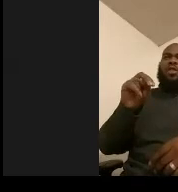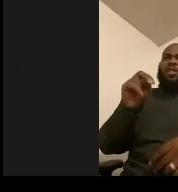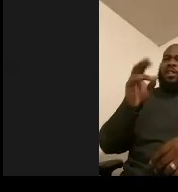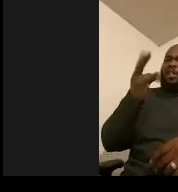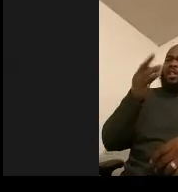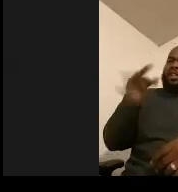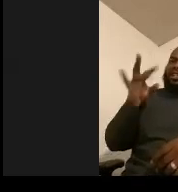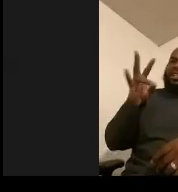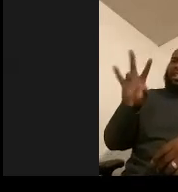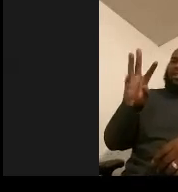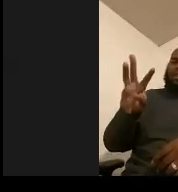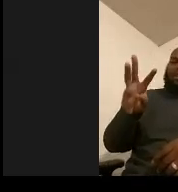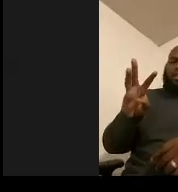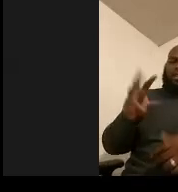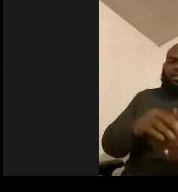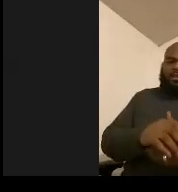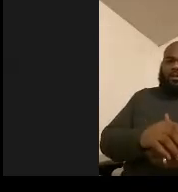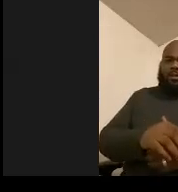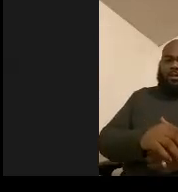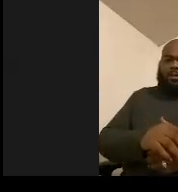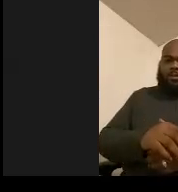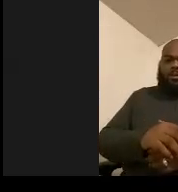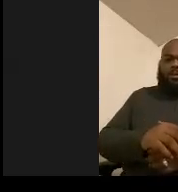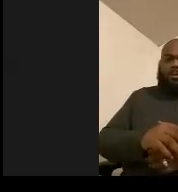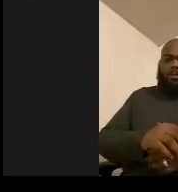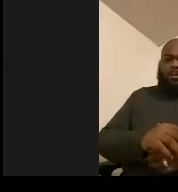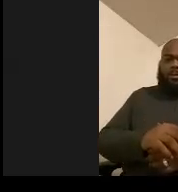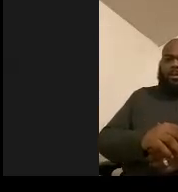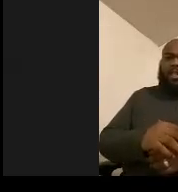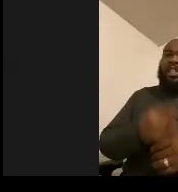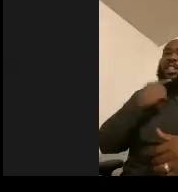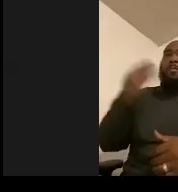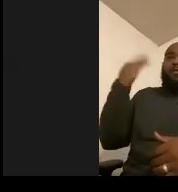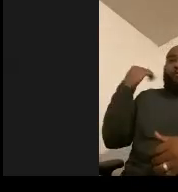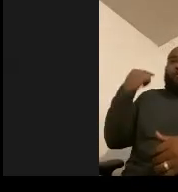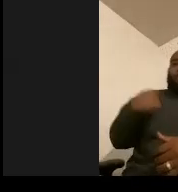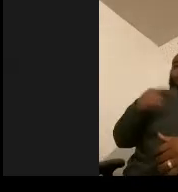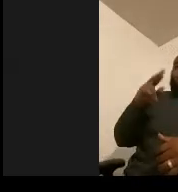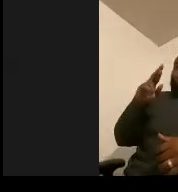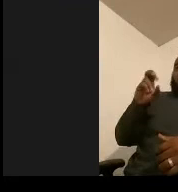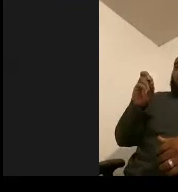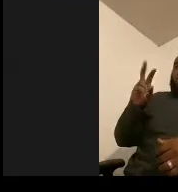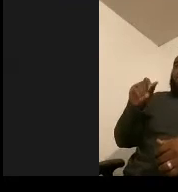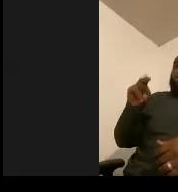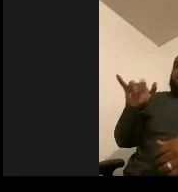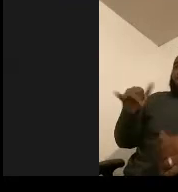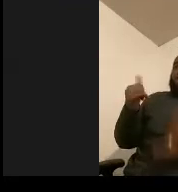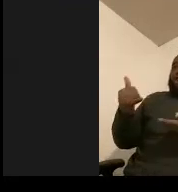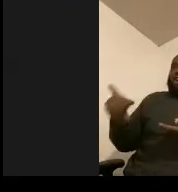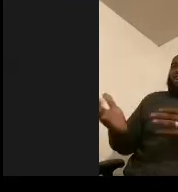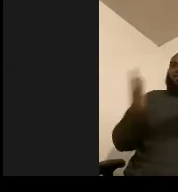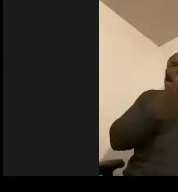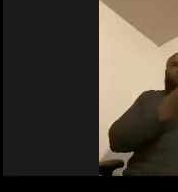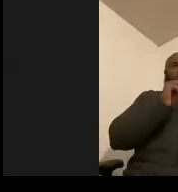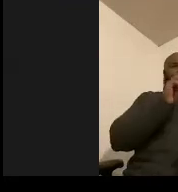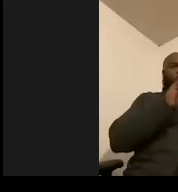the revolutionaries, now we become the arch revolutionaries, and only the Marxists stand for the revolutionaries. Next slide,